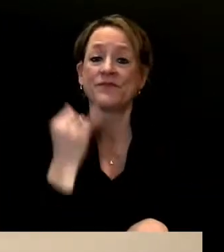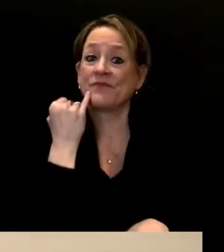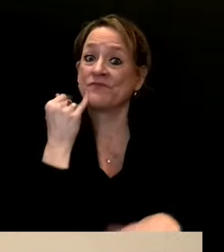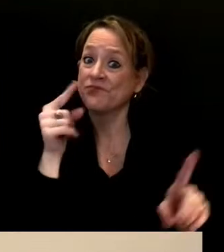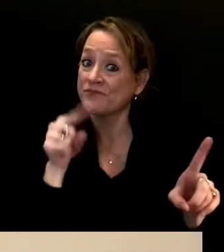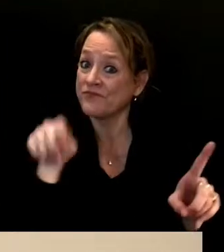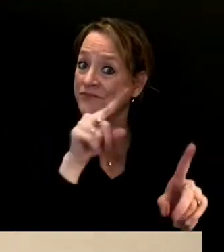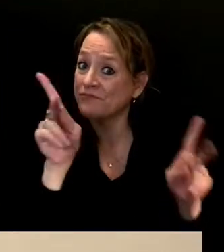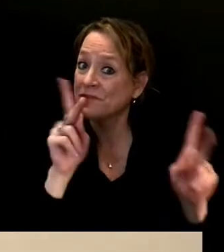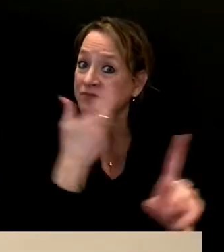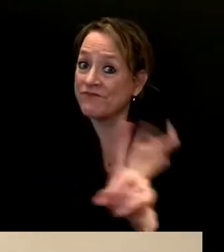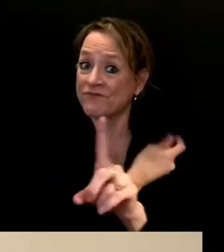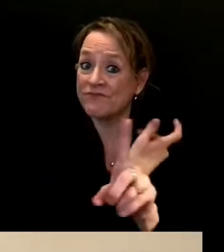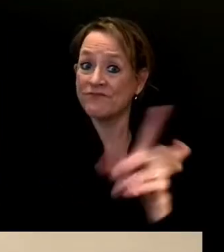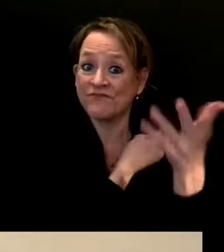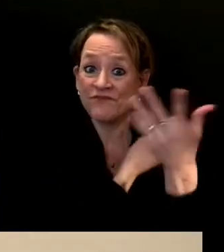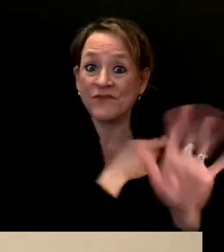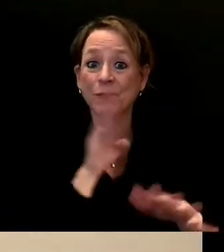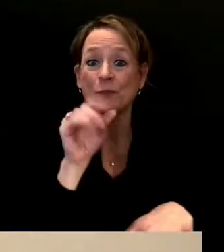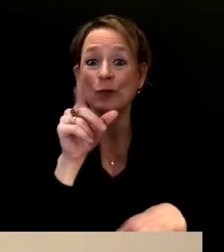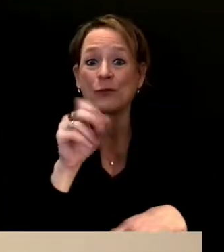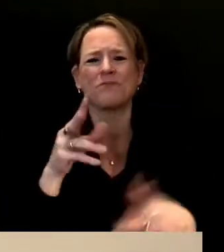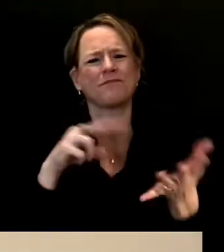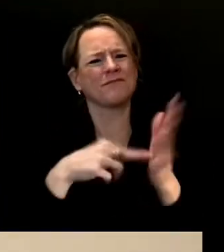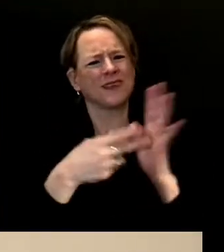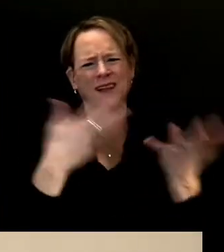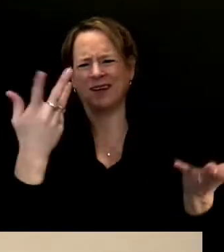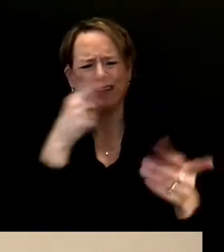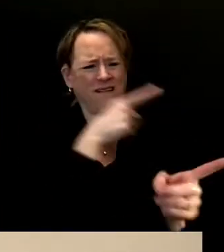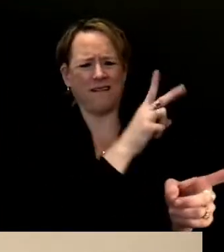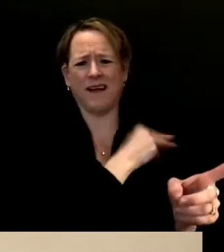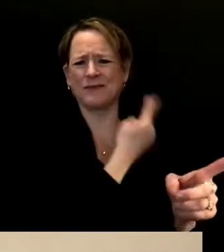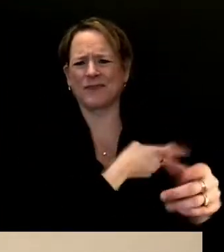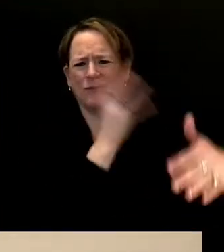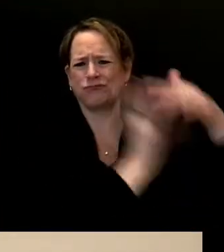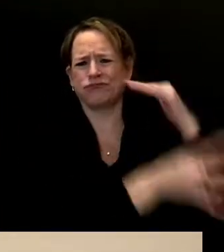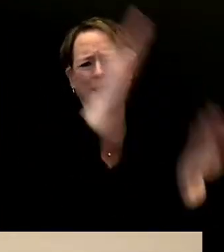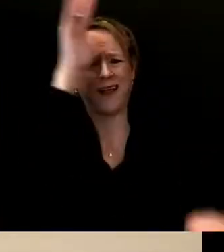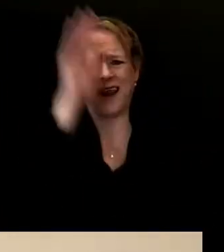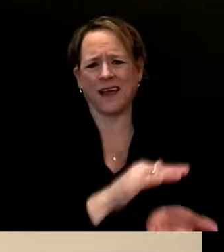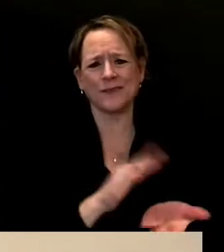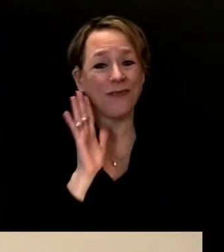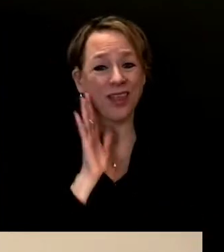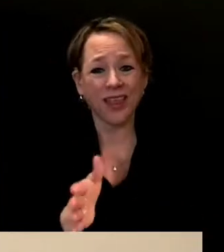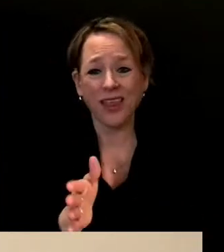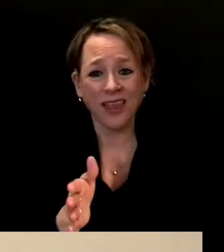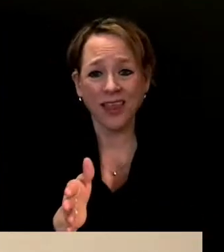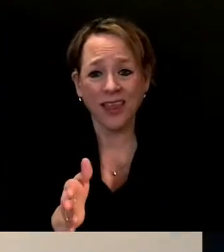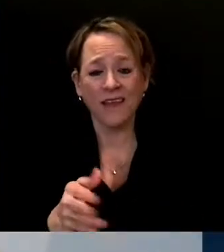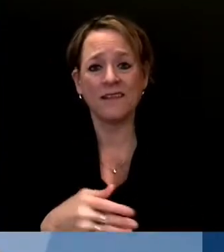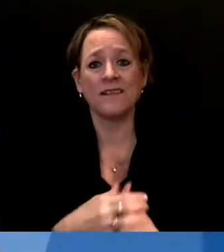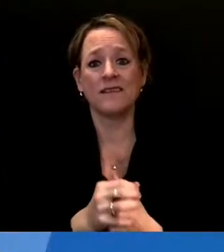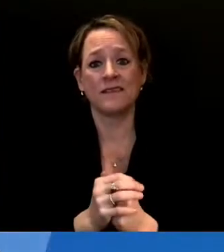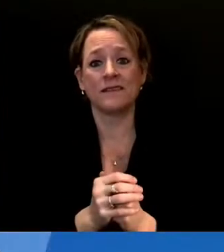save lives in Wisconsin, as we expect they are across the world based on the data we have.